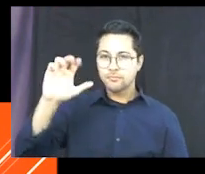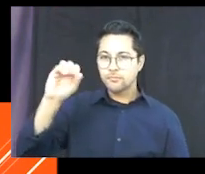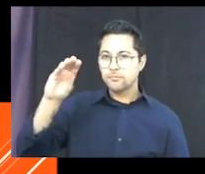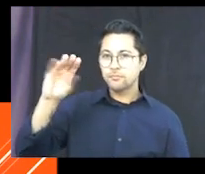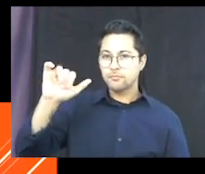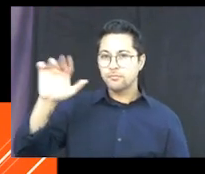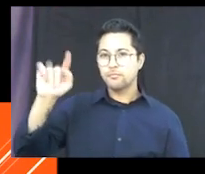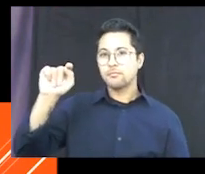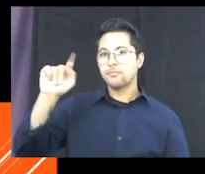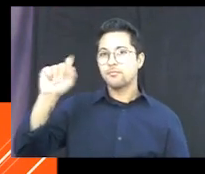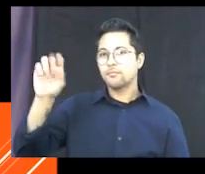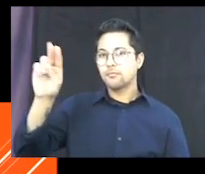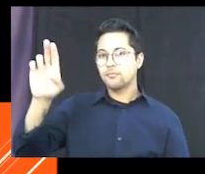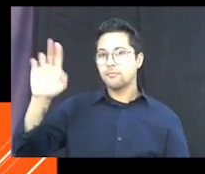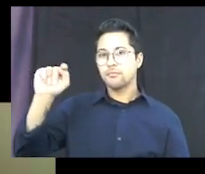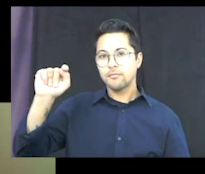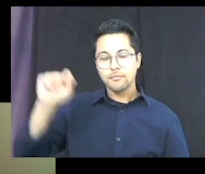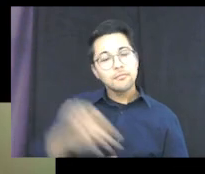jmw820@comcast.net.